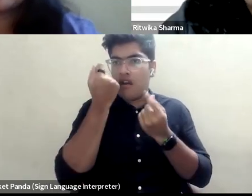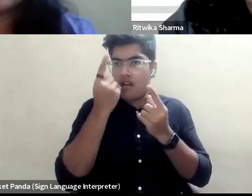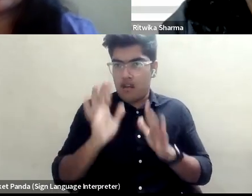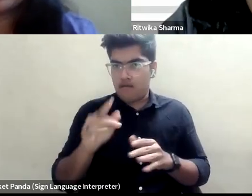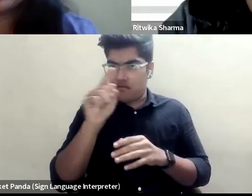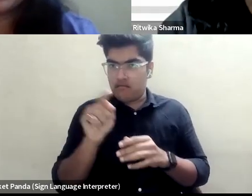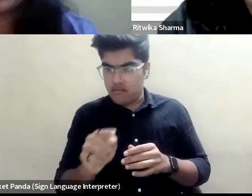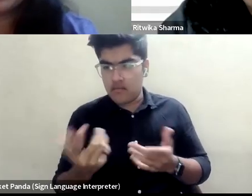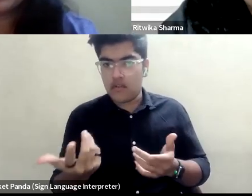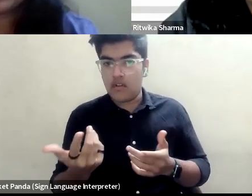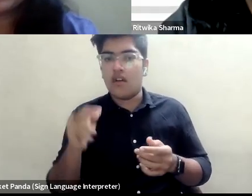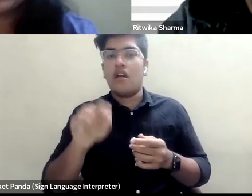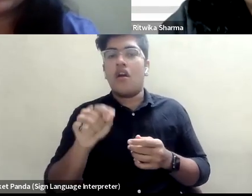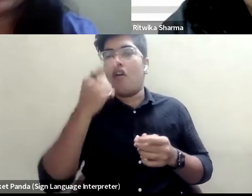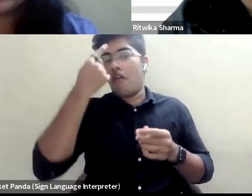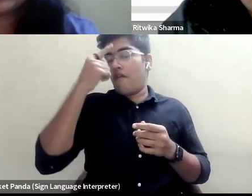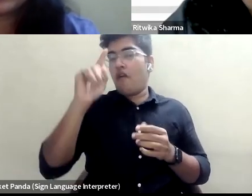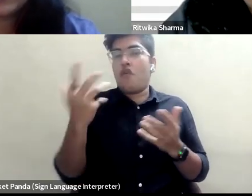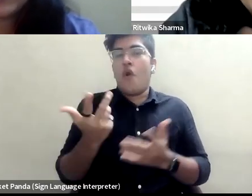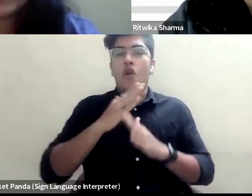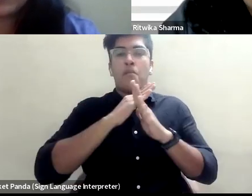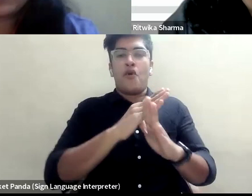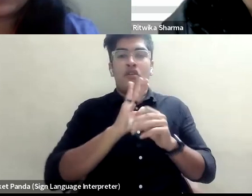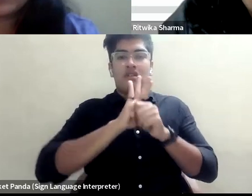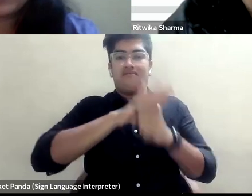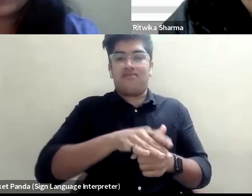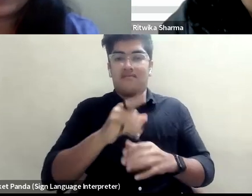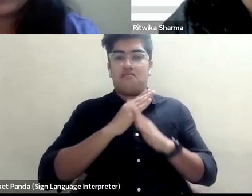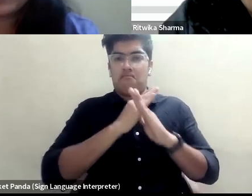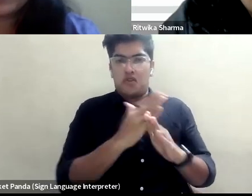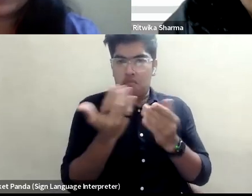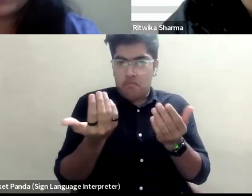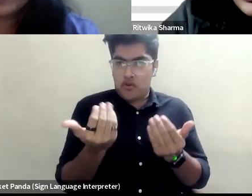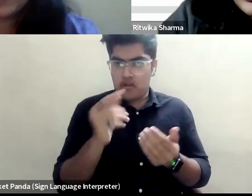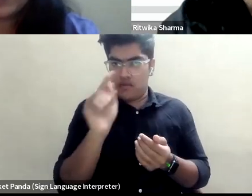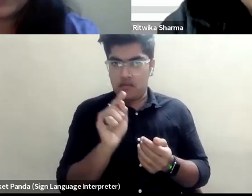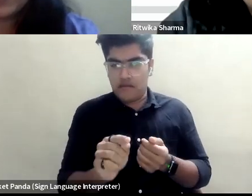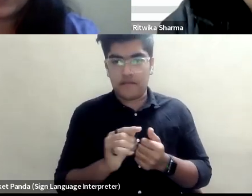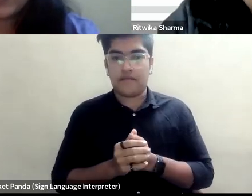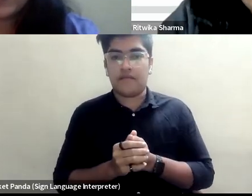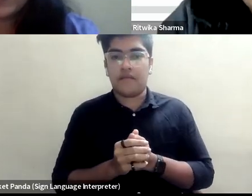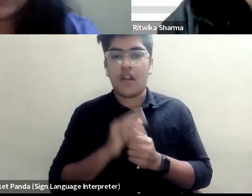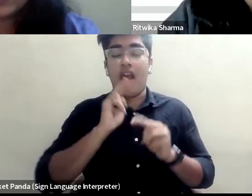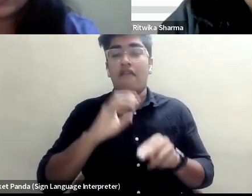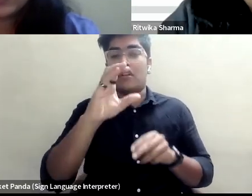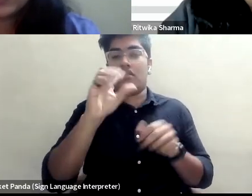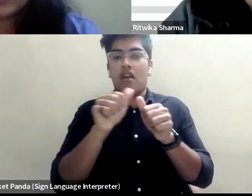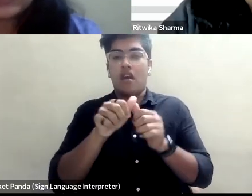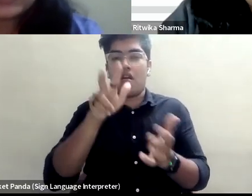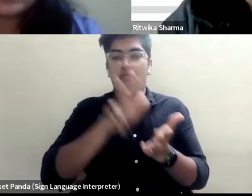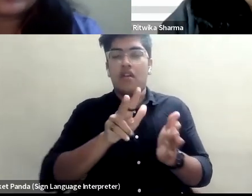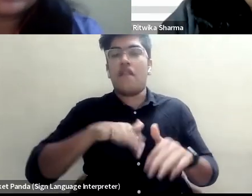that can potentially protect them from the discriminatory conditions that might emerge from the implementation of the CAA? What are your thoughts on